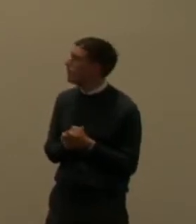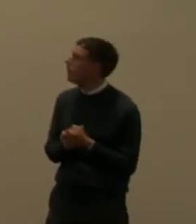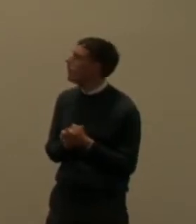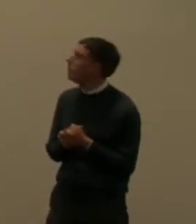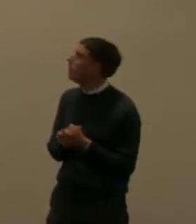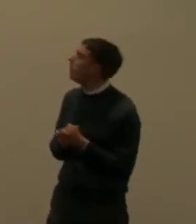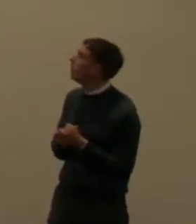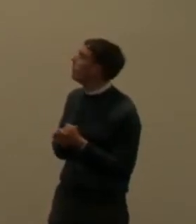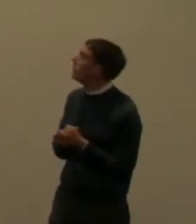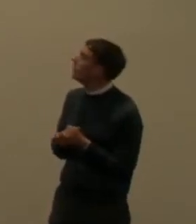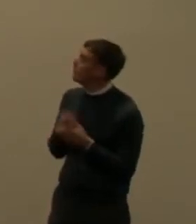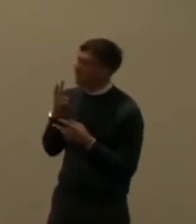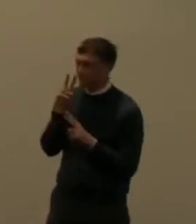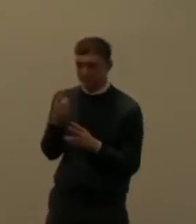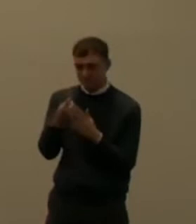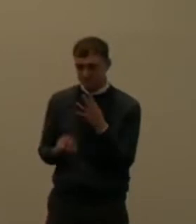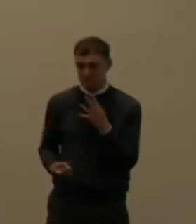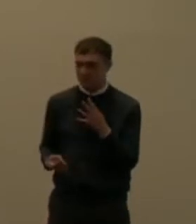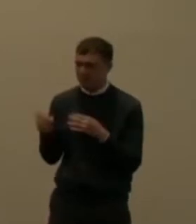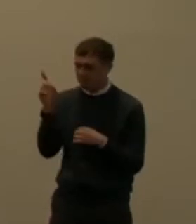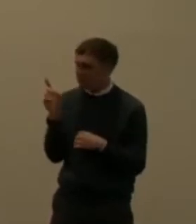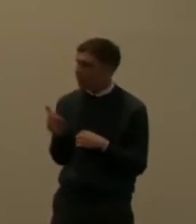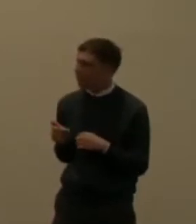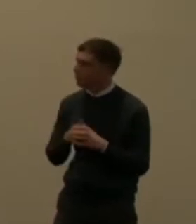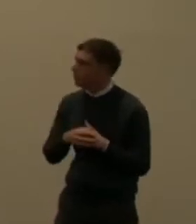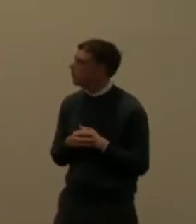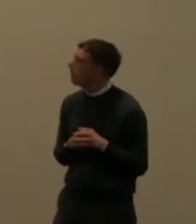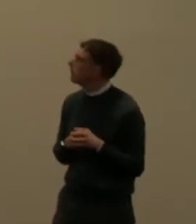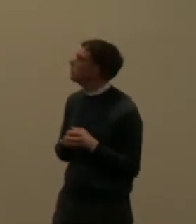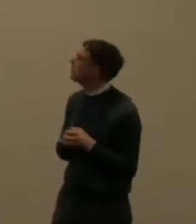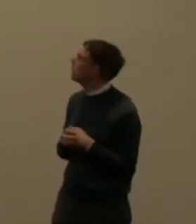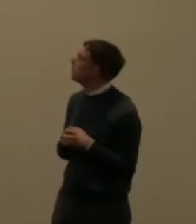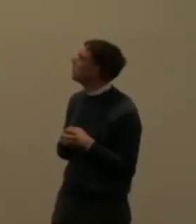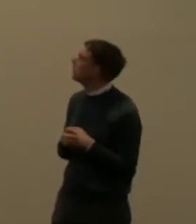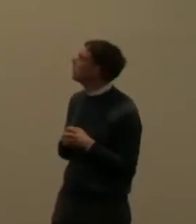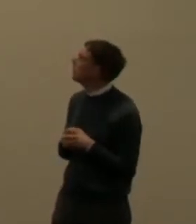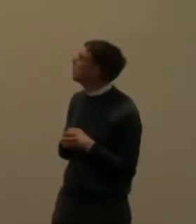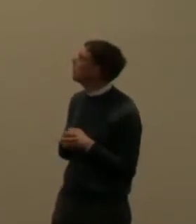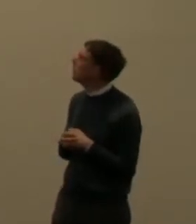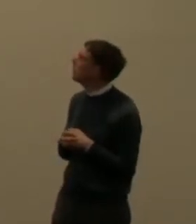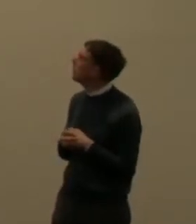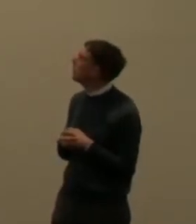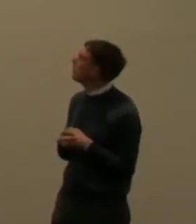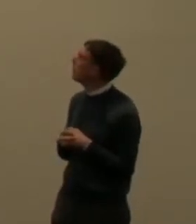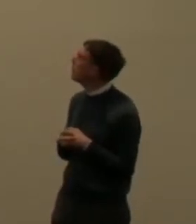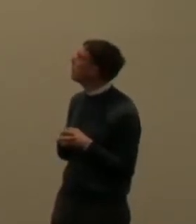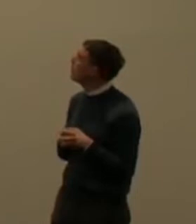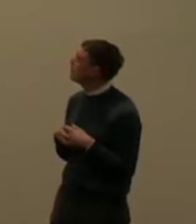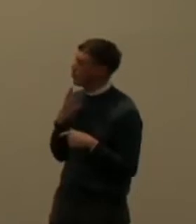I have a Canvas app, flow, environment variable, and connection reference. So let's wait